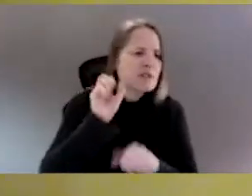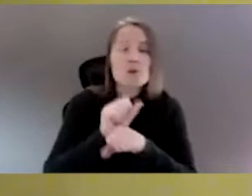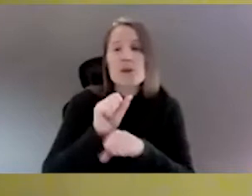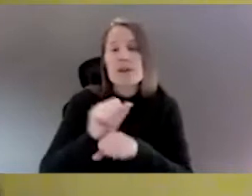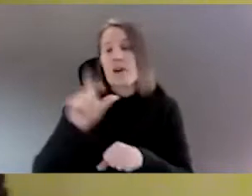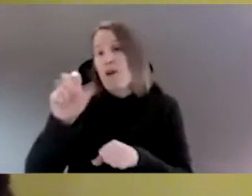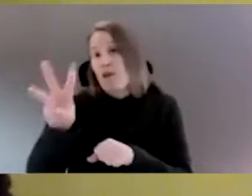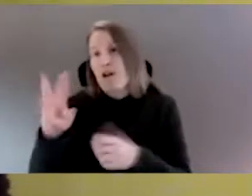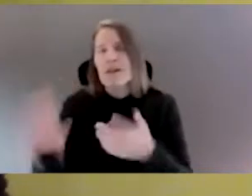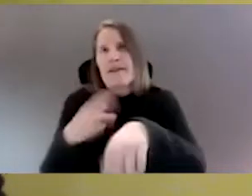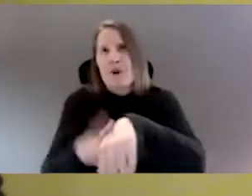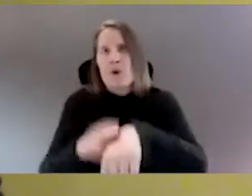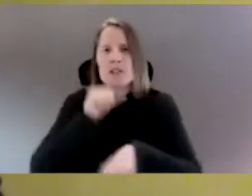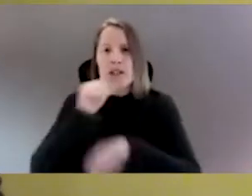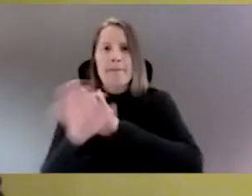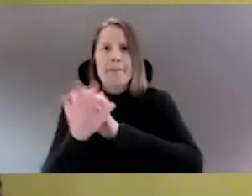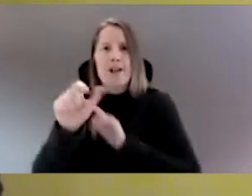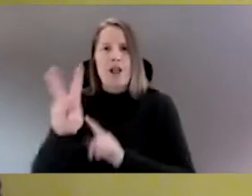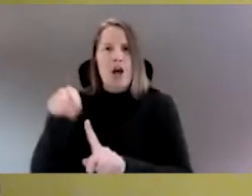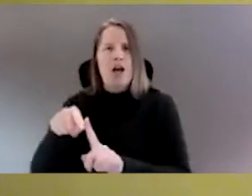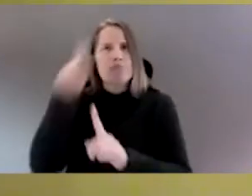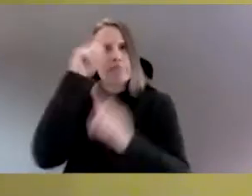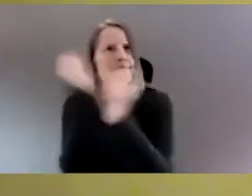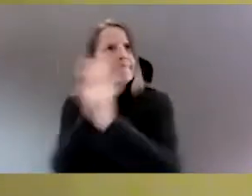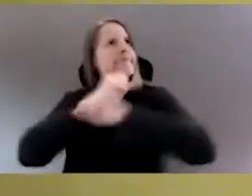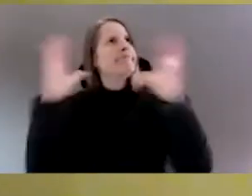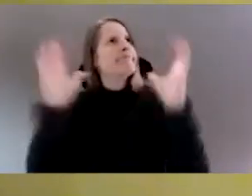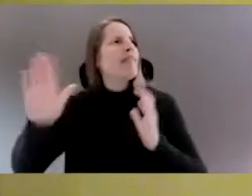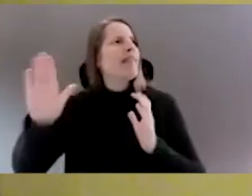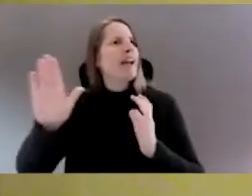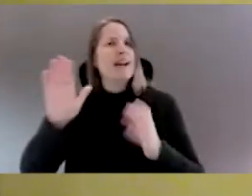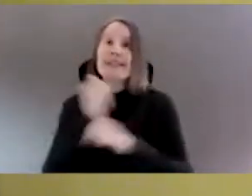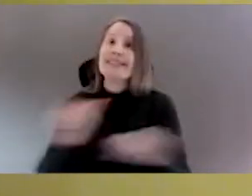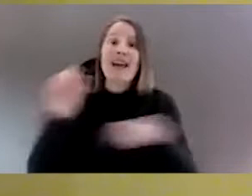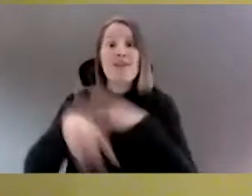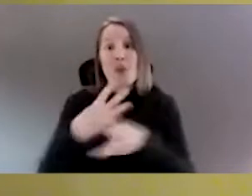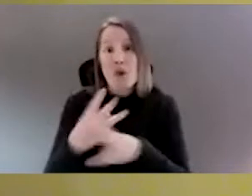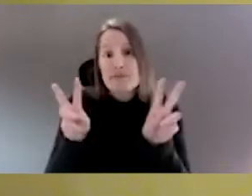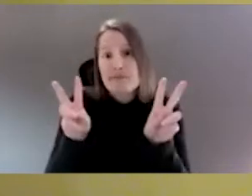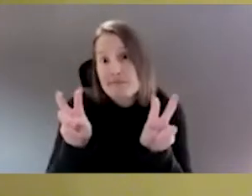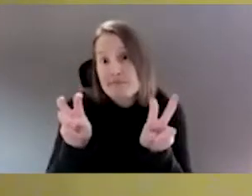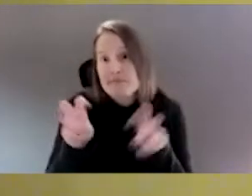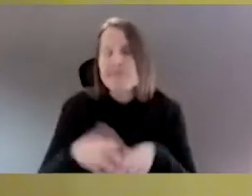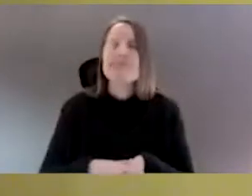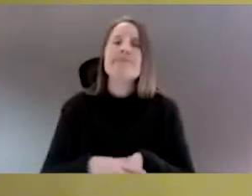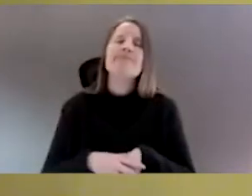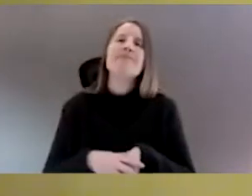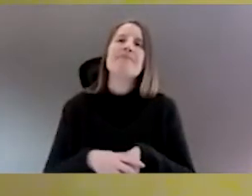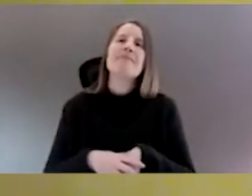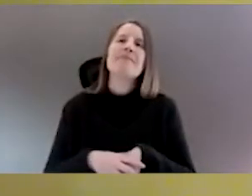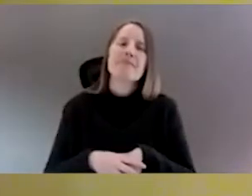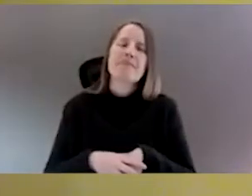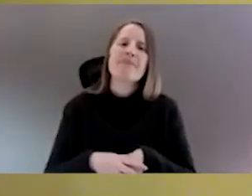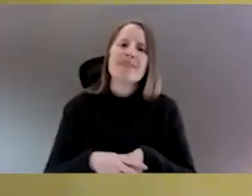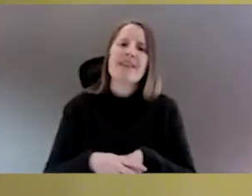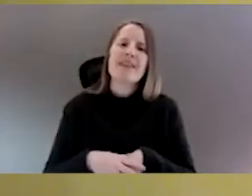law period, to save the world, so to speak. And I found myself in doing social justice work,